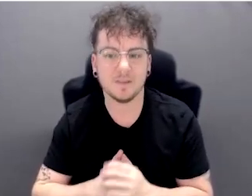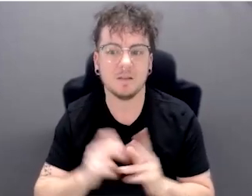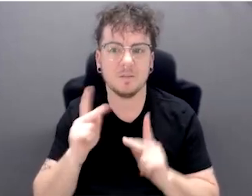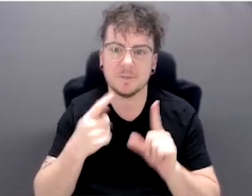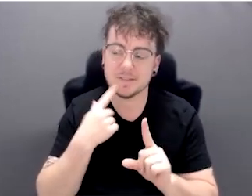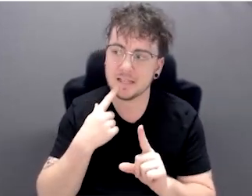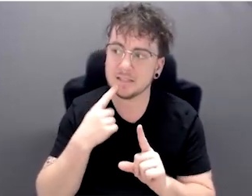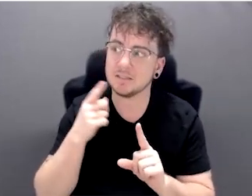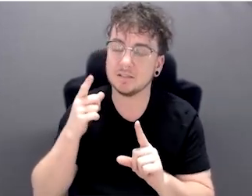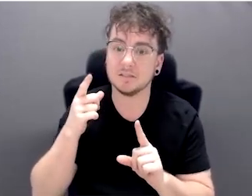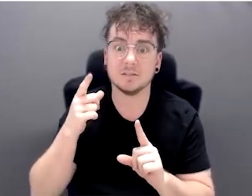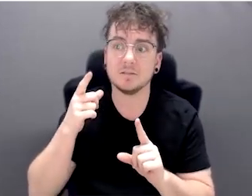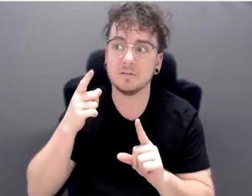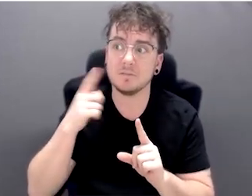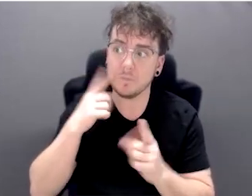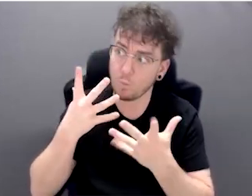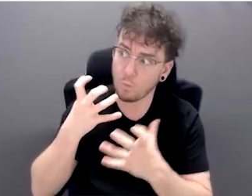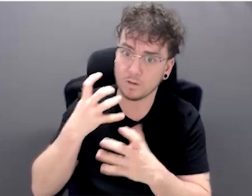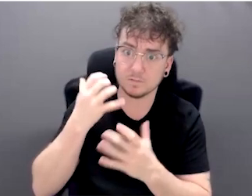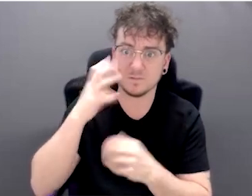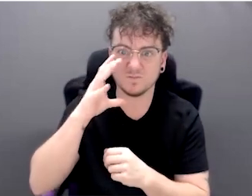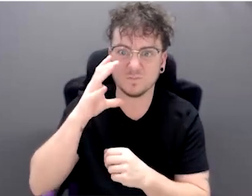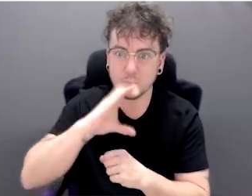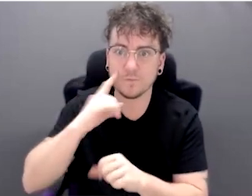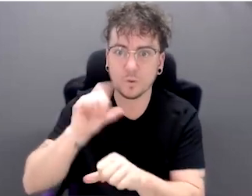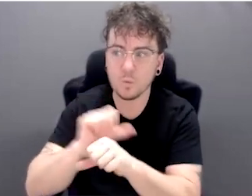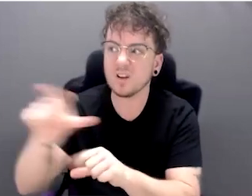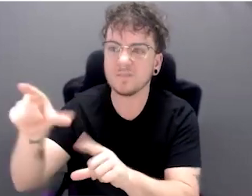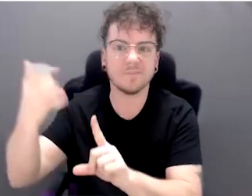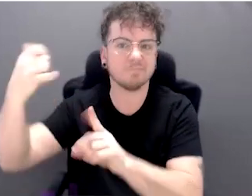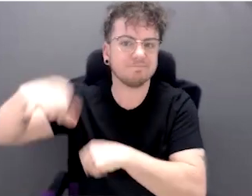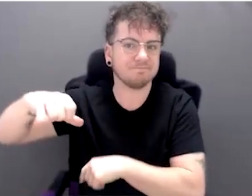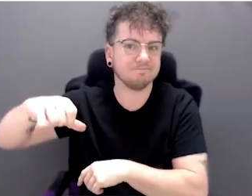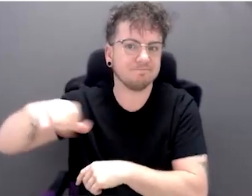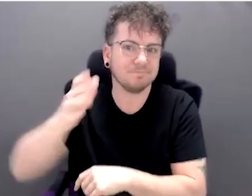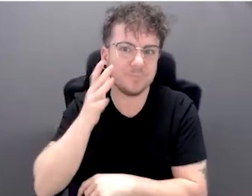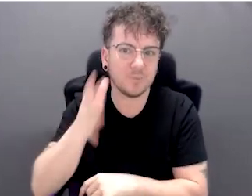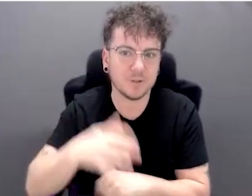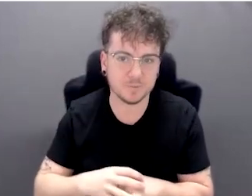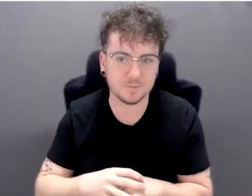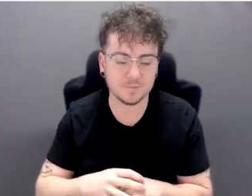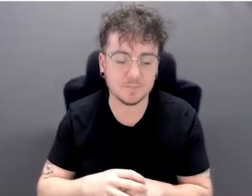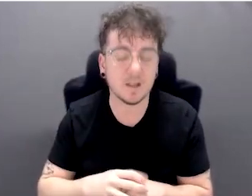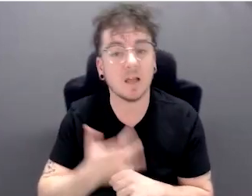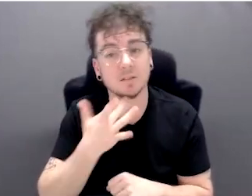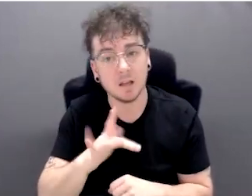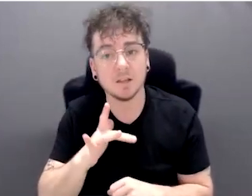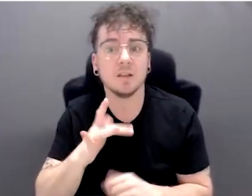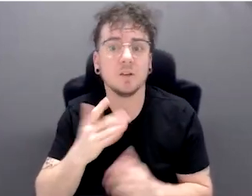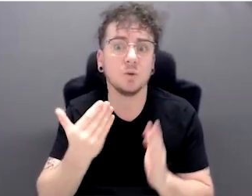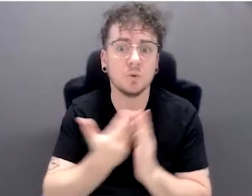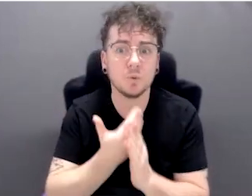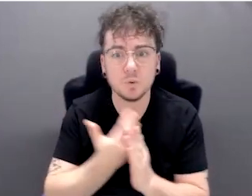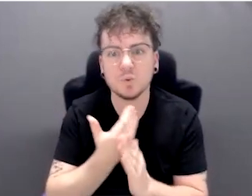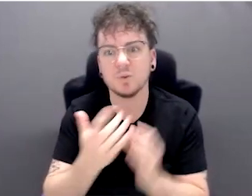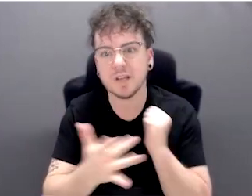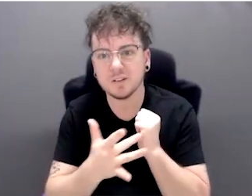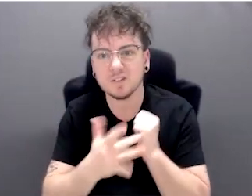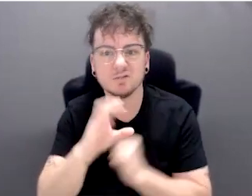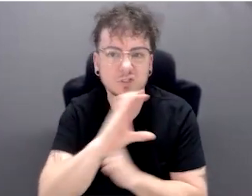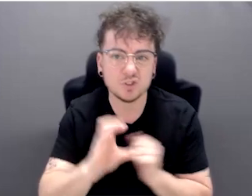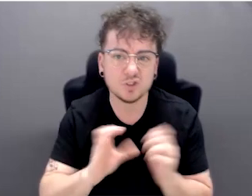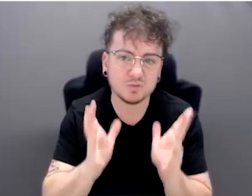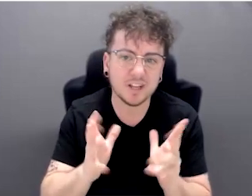potential employers hang up on them. Fortunately, newer technologies such as Zoom chat, text, and online